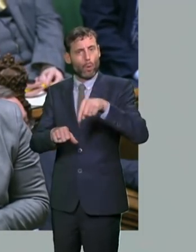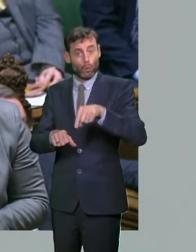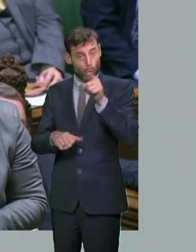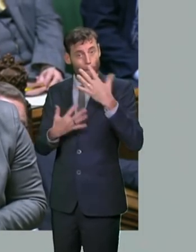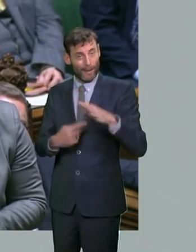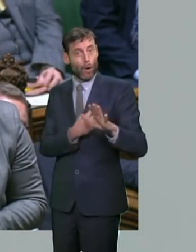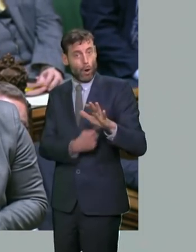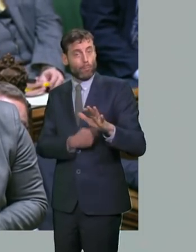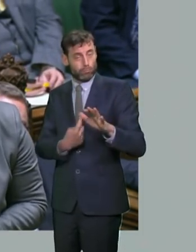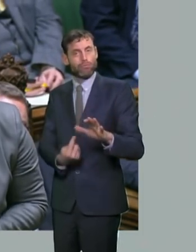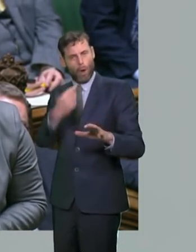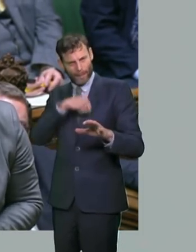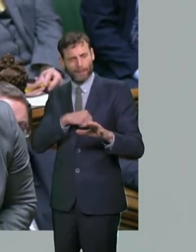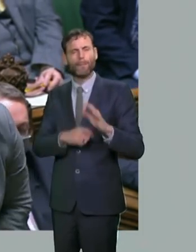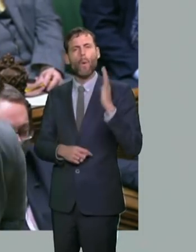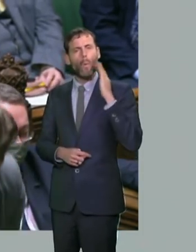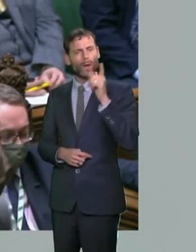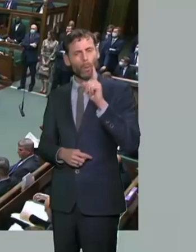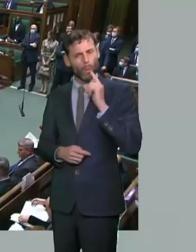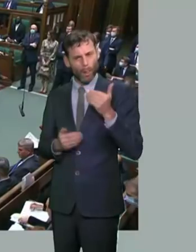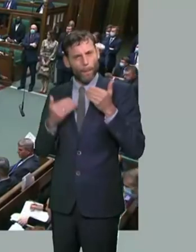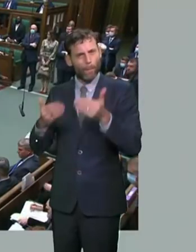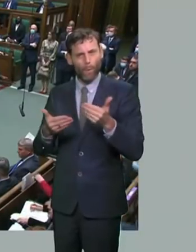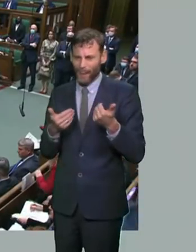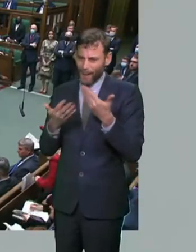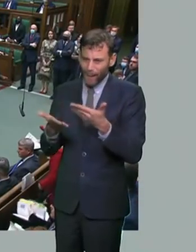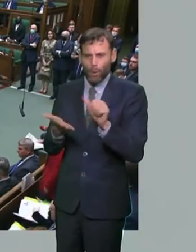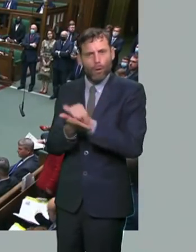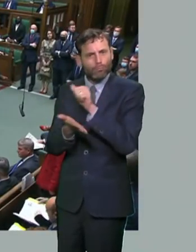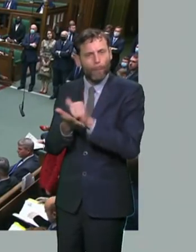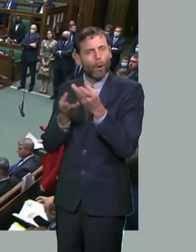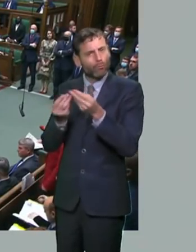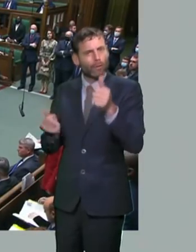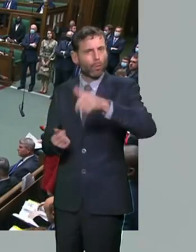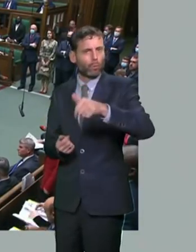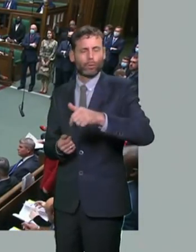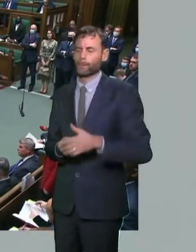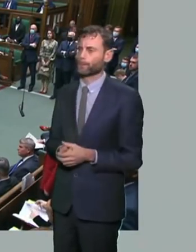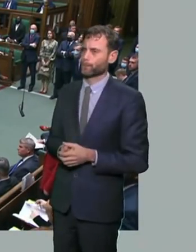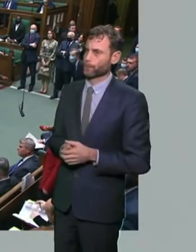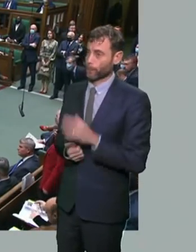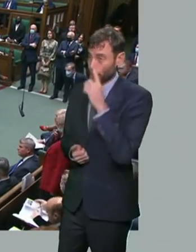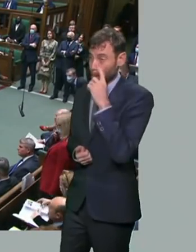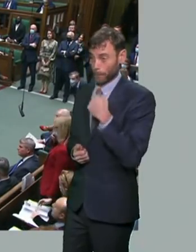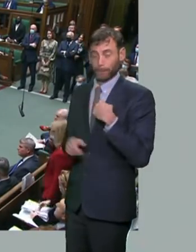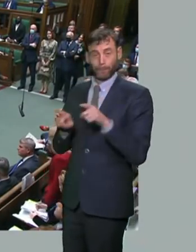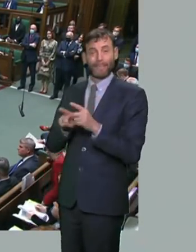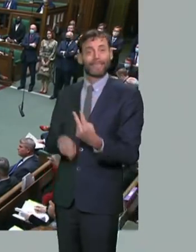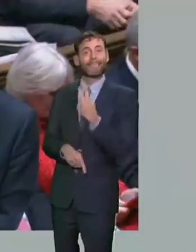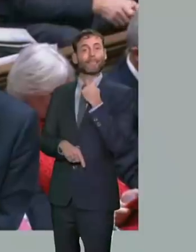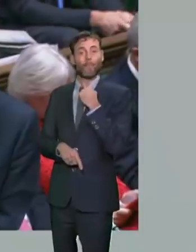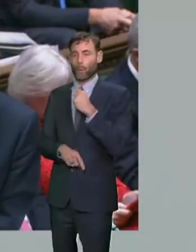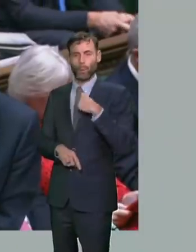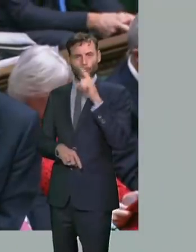box? And if not, when will he do so? Minister. Yes, I thank her very much. And I was personally very disappointed when we couldn't get